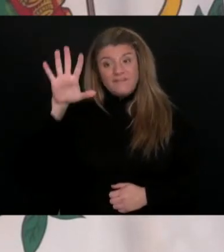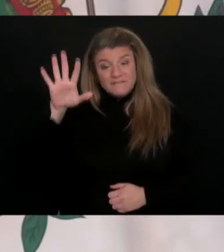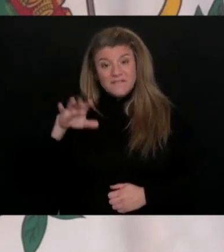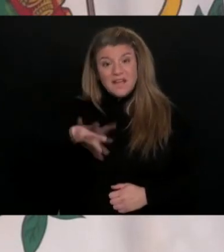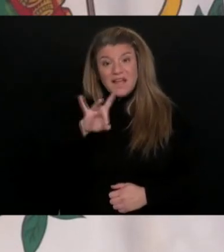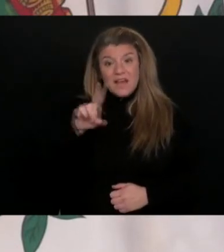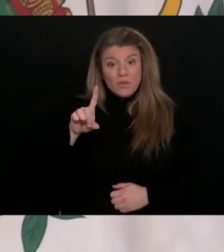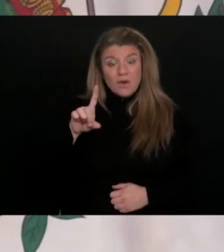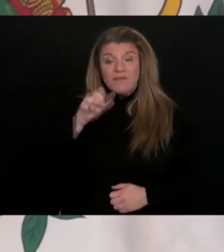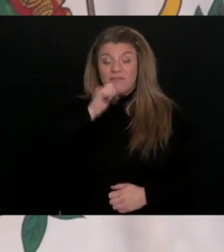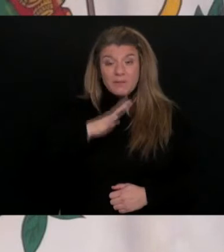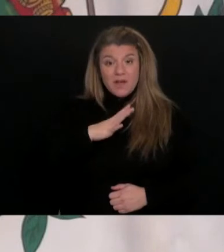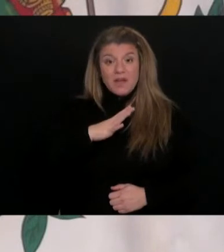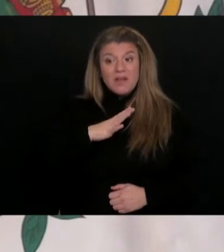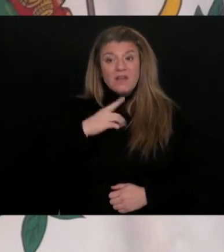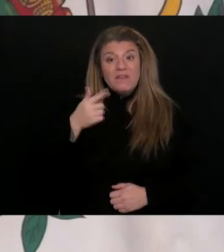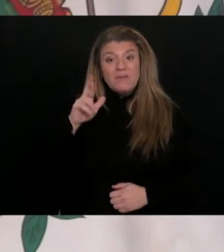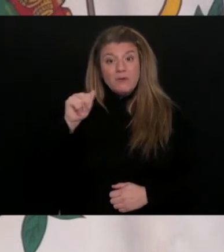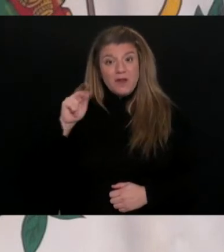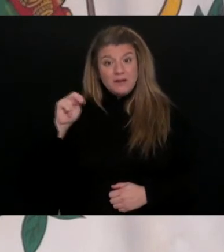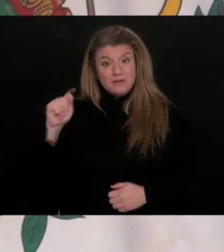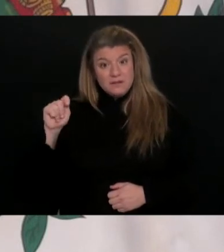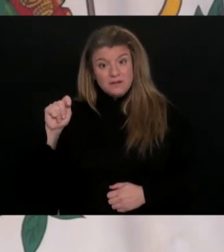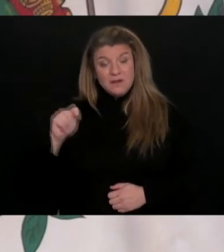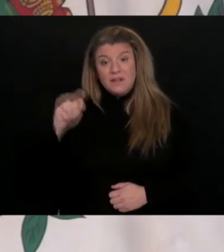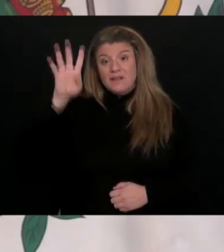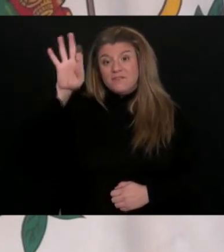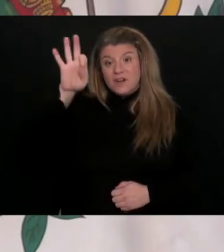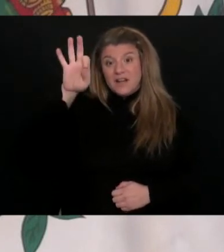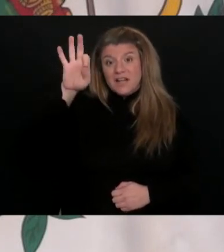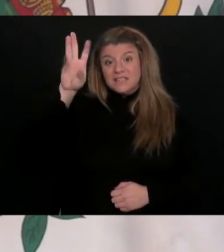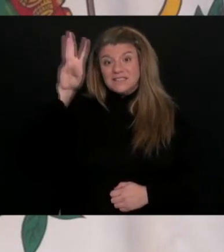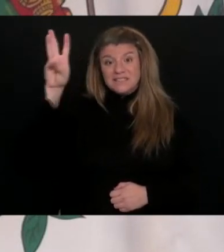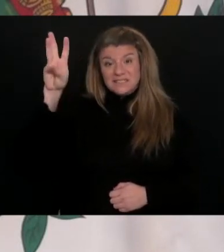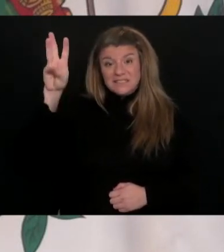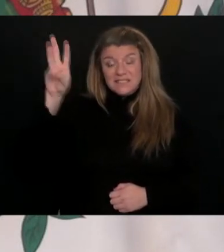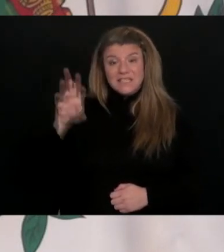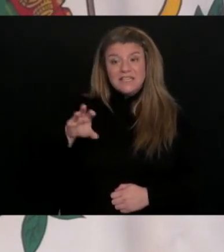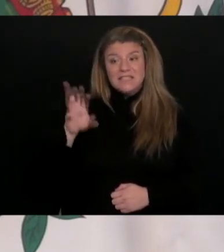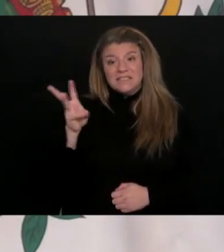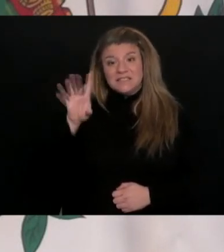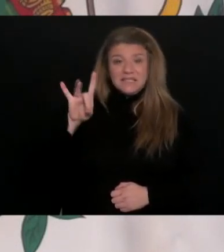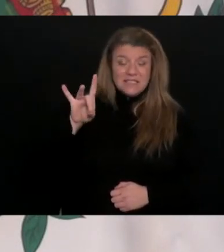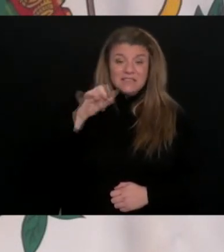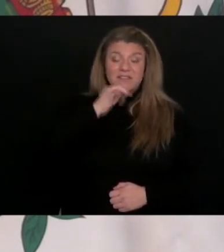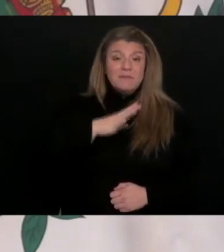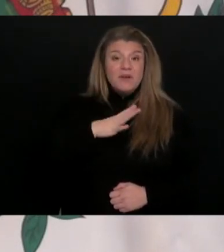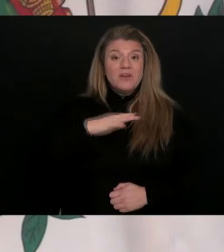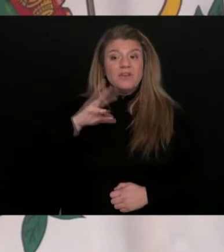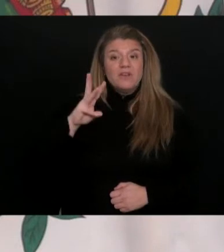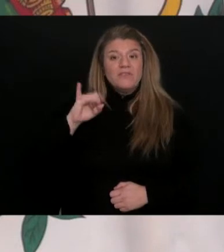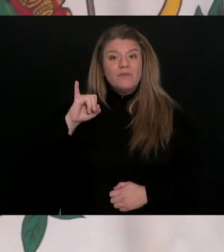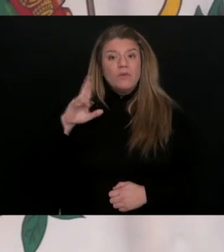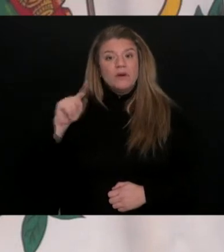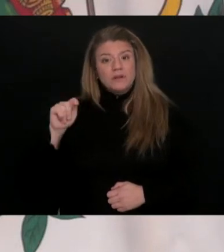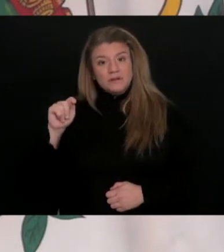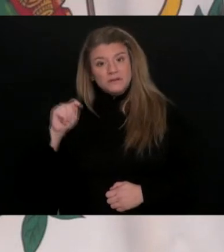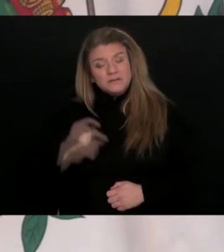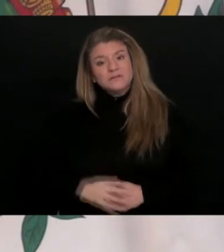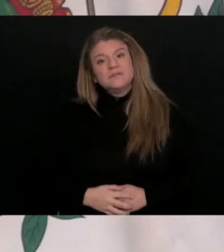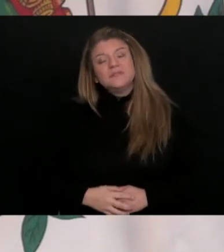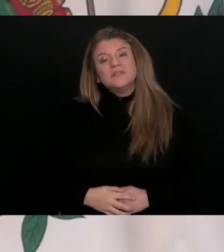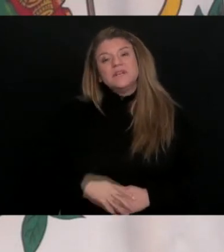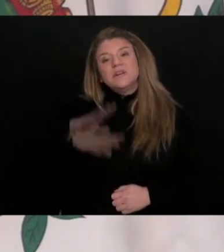an 81-year-old female from Grant County. The 4,966th death, a 68-year-old female from Wirt County.